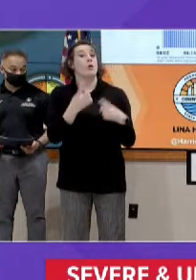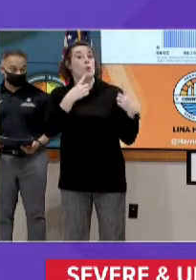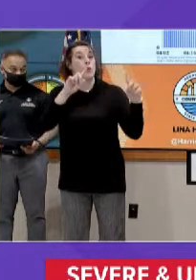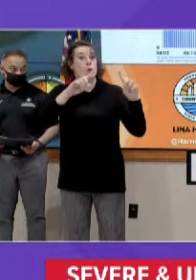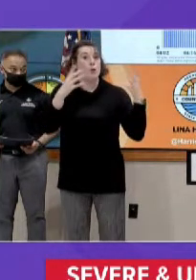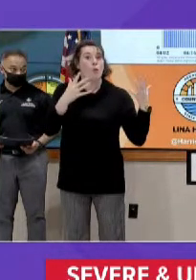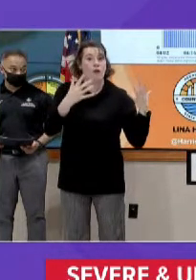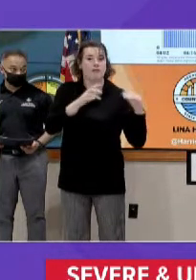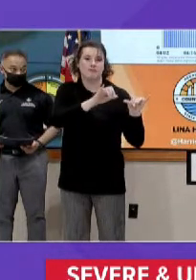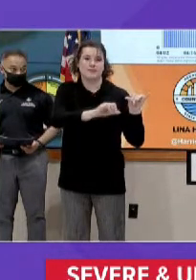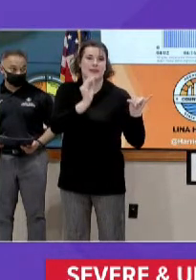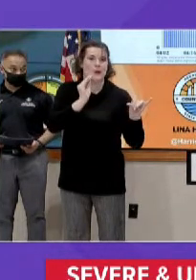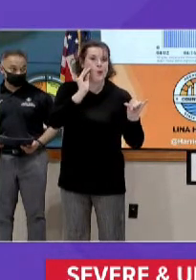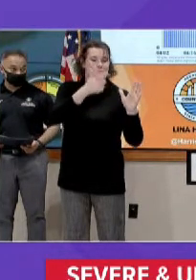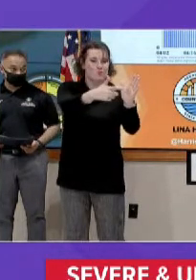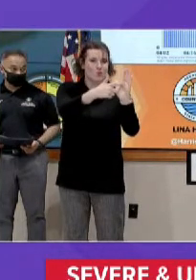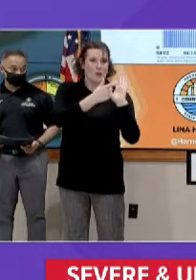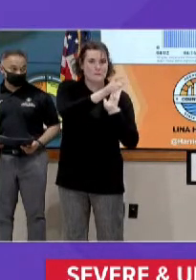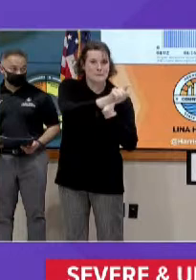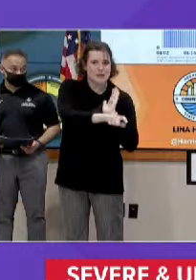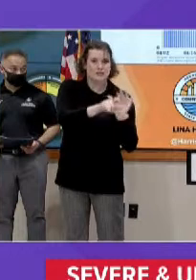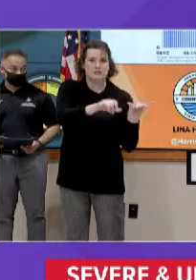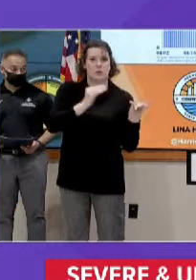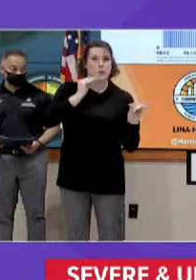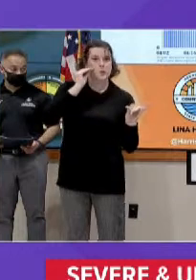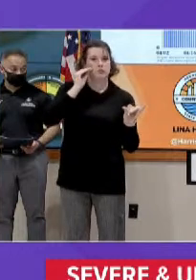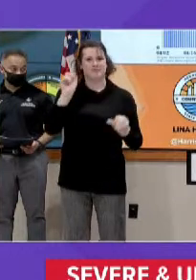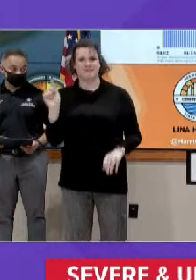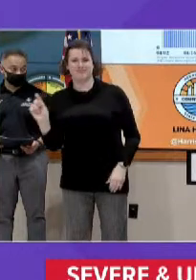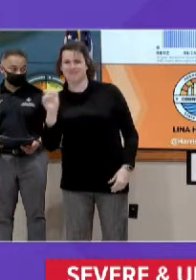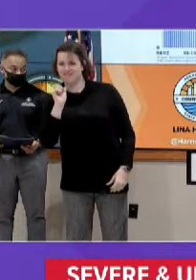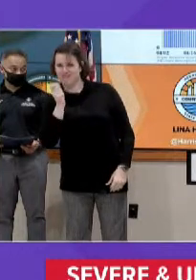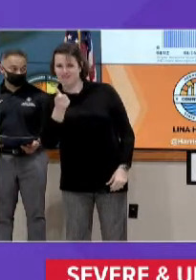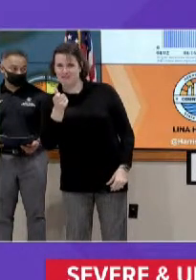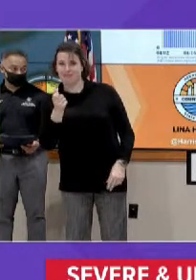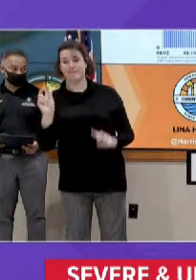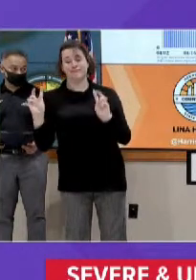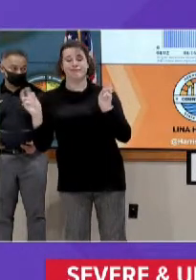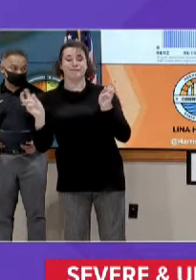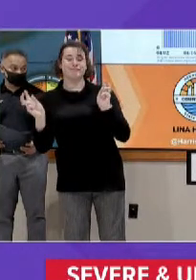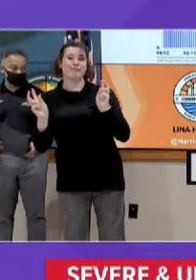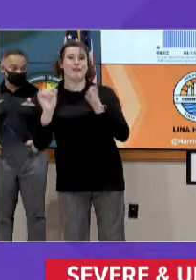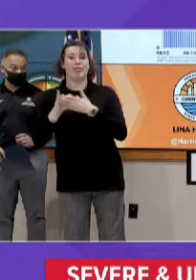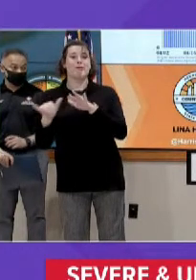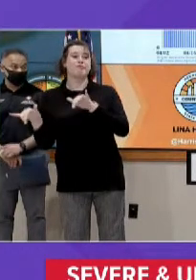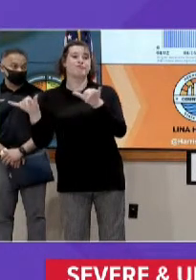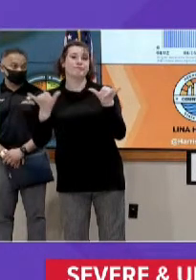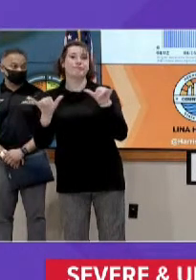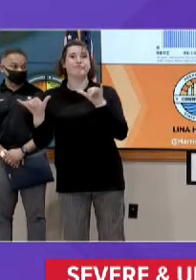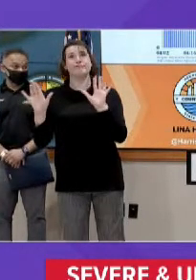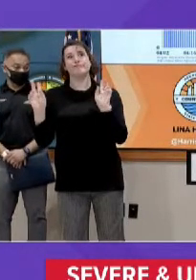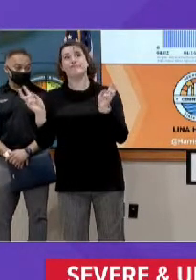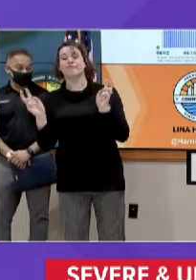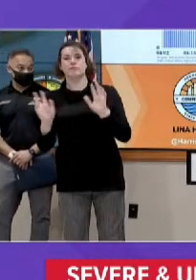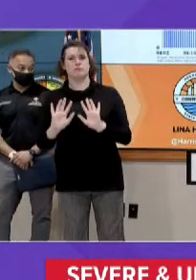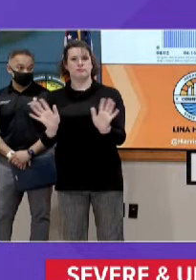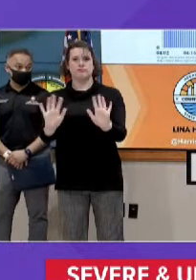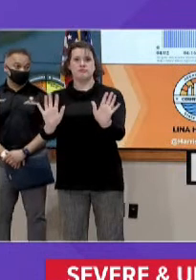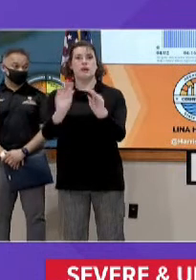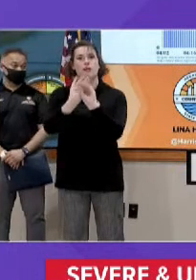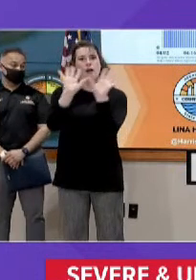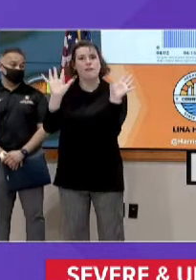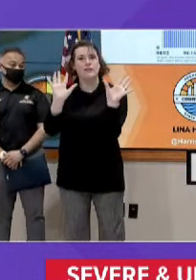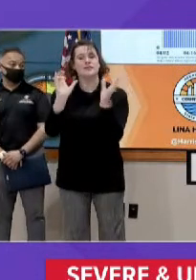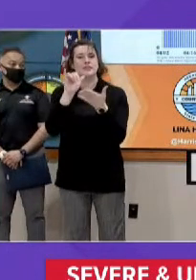stay-home requirement. What does not work is the status quo, and that should be obvious to anyone.